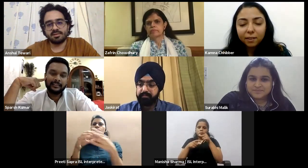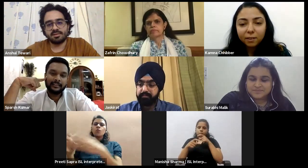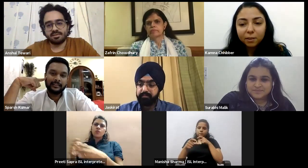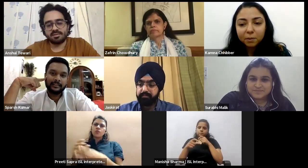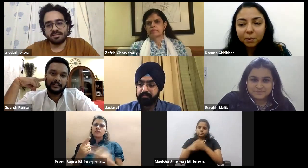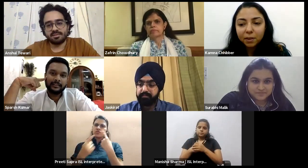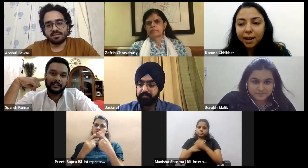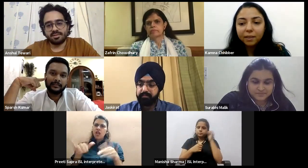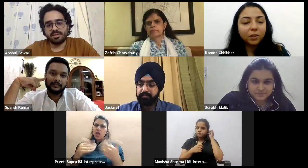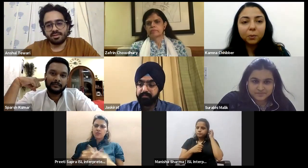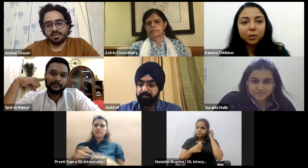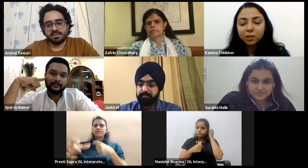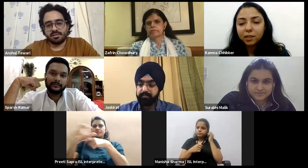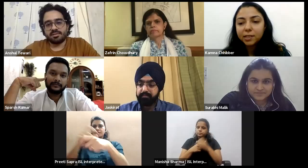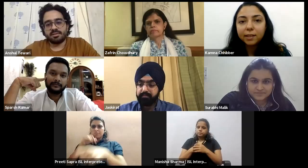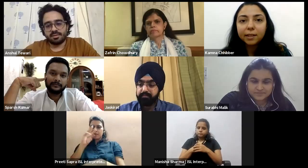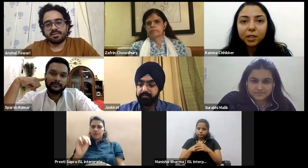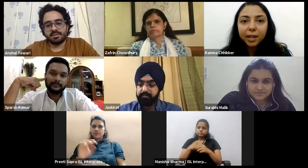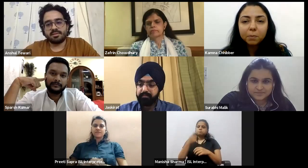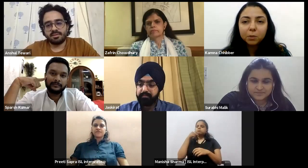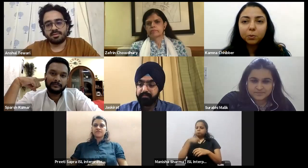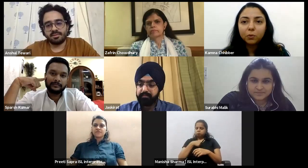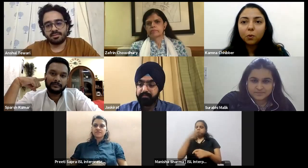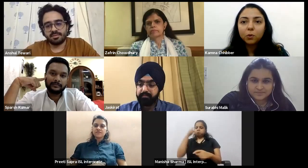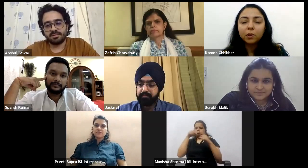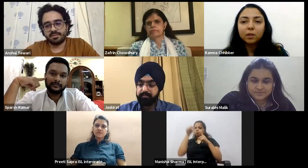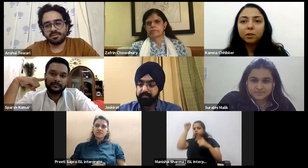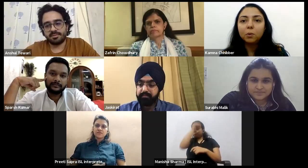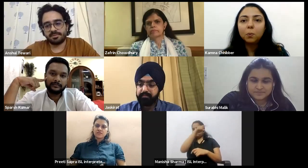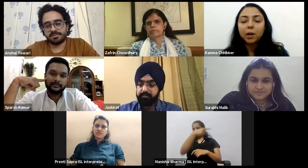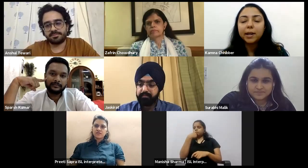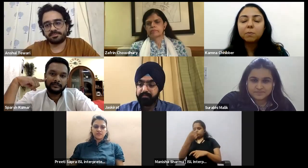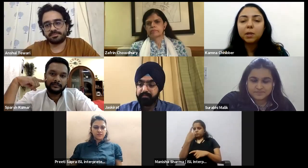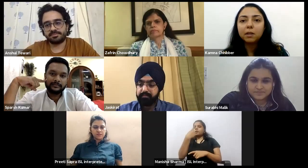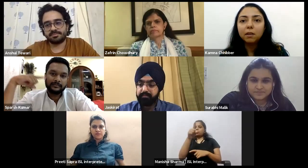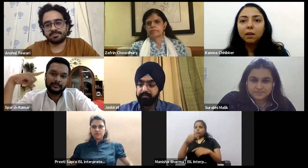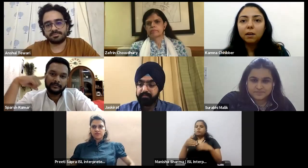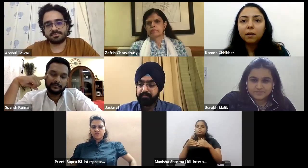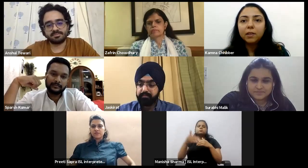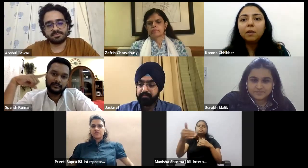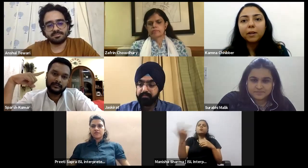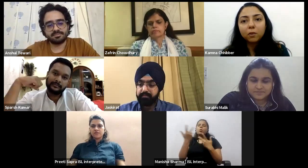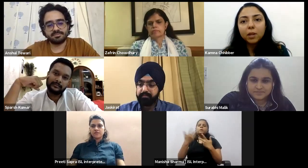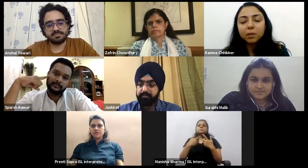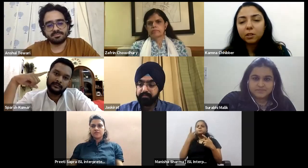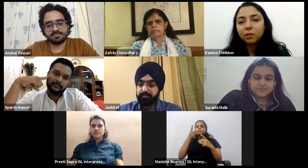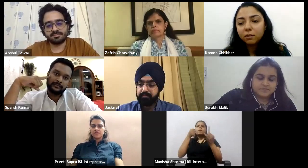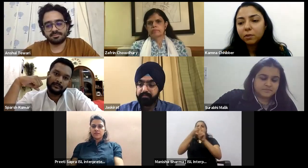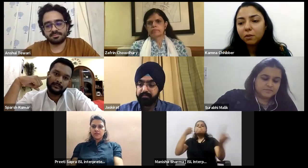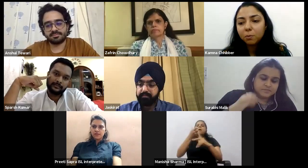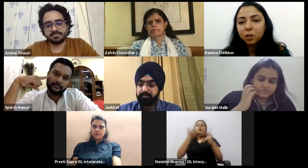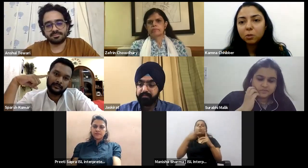I think I agree to what Jaskirat said, that it really helps to put forth, what has been the impact of that